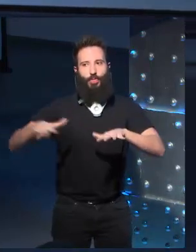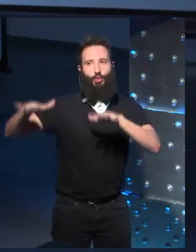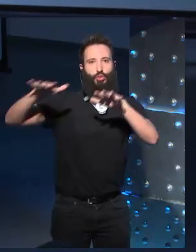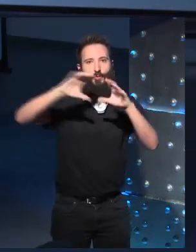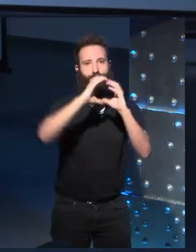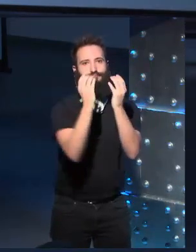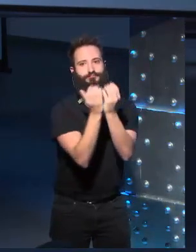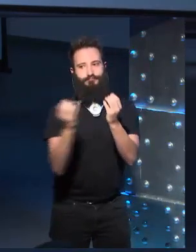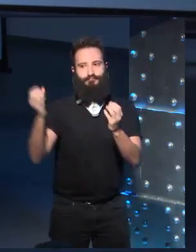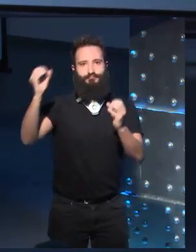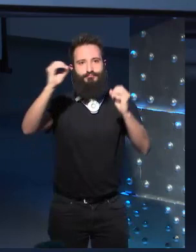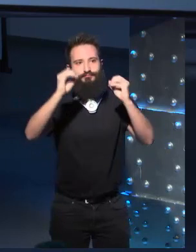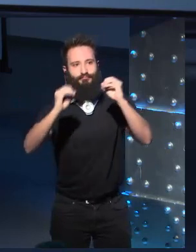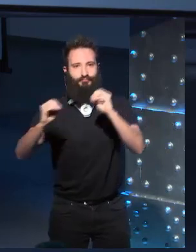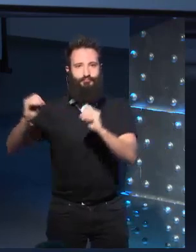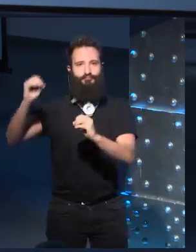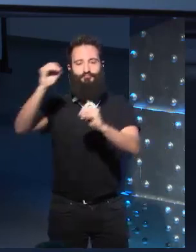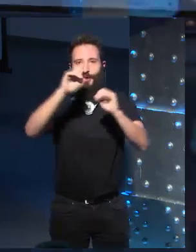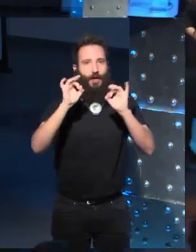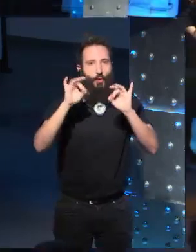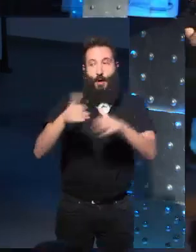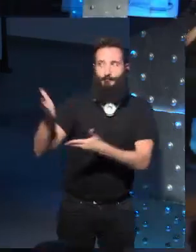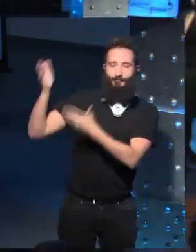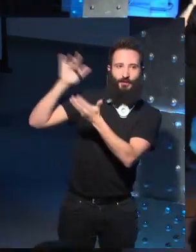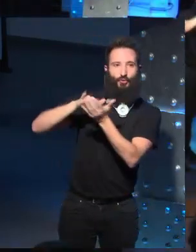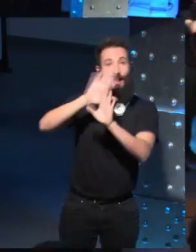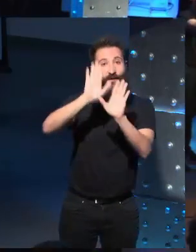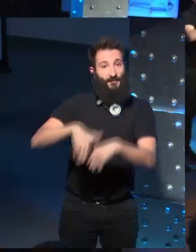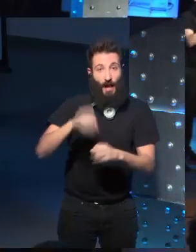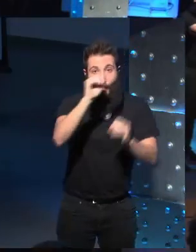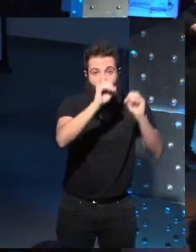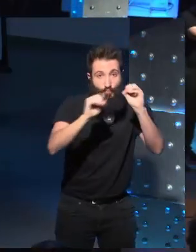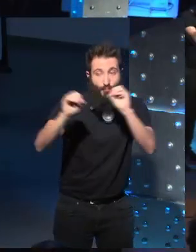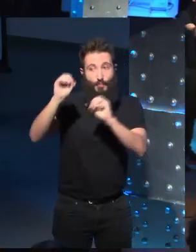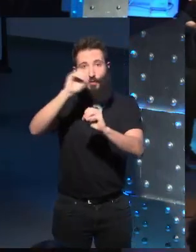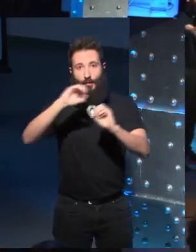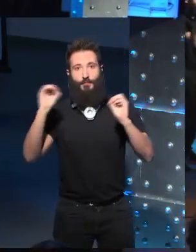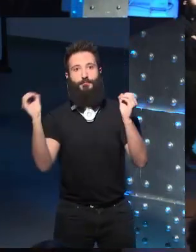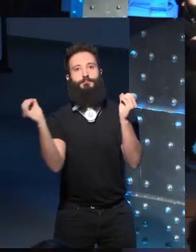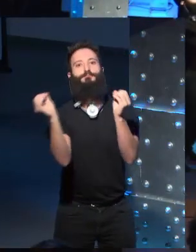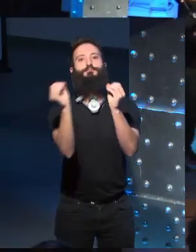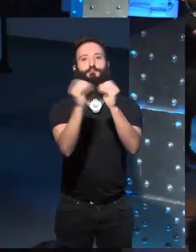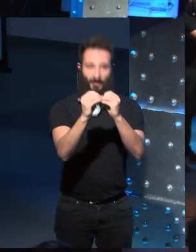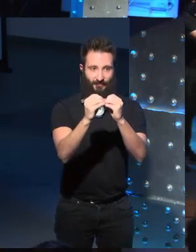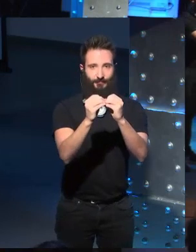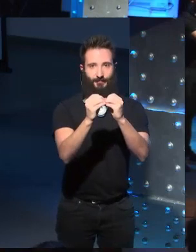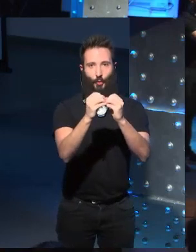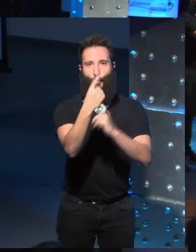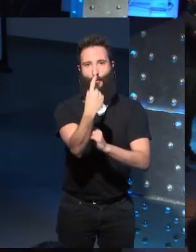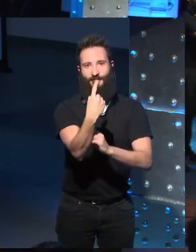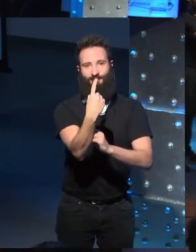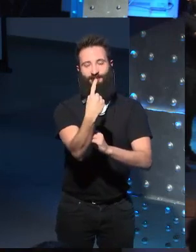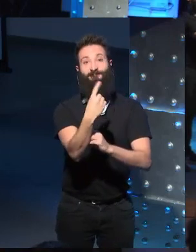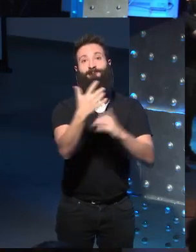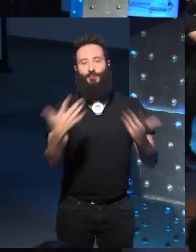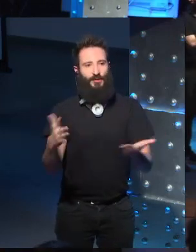start circling each other and collapse into a 1 ball. You're in the middle, that's the wrong seat. Everybody's going to